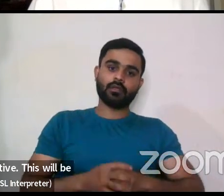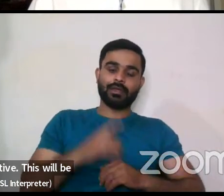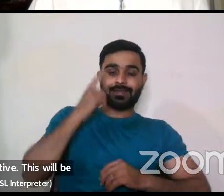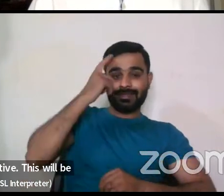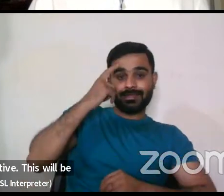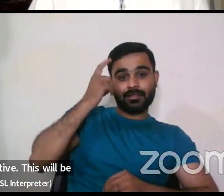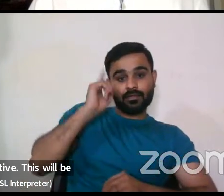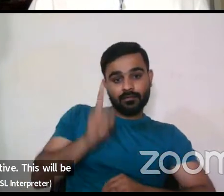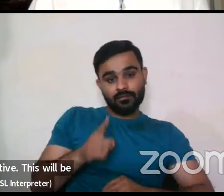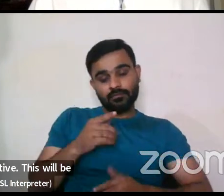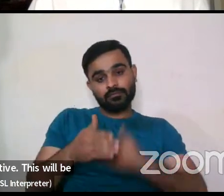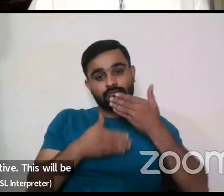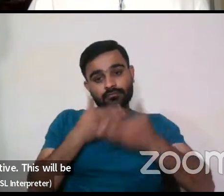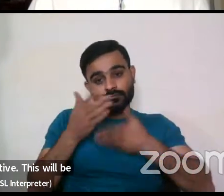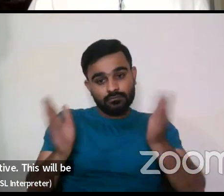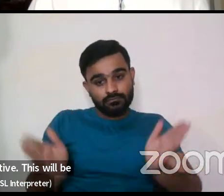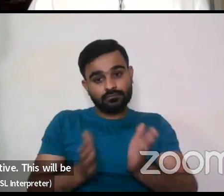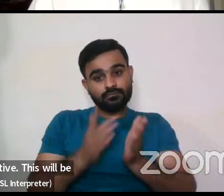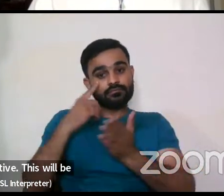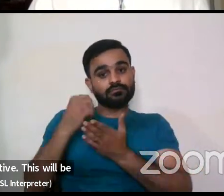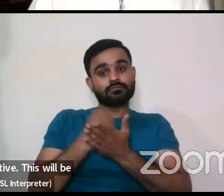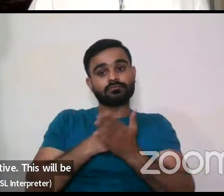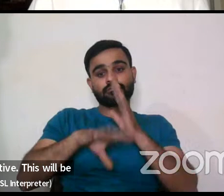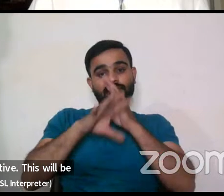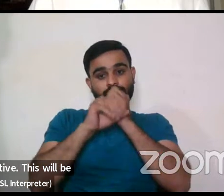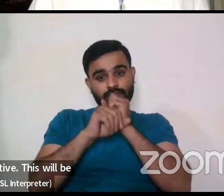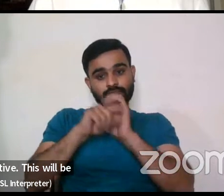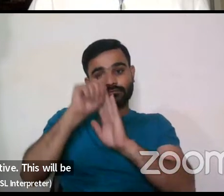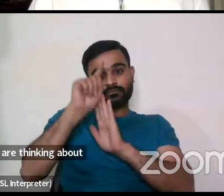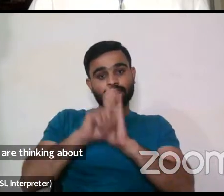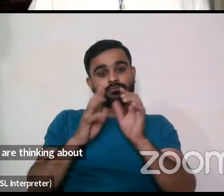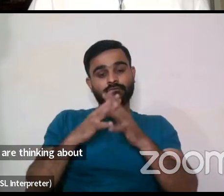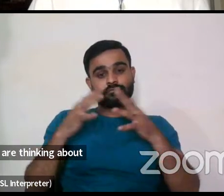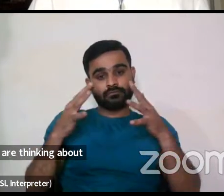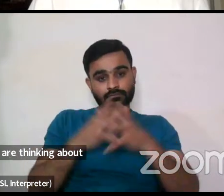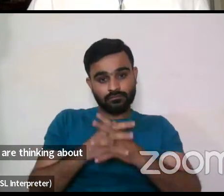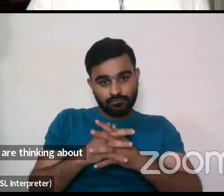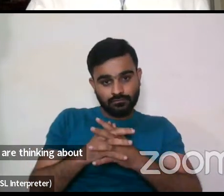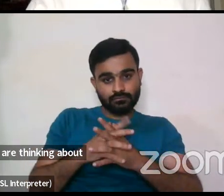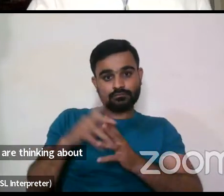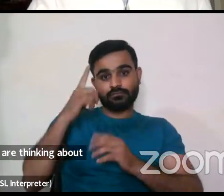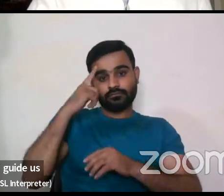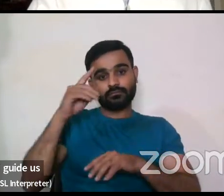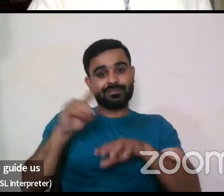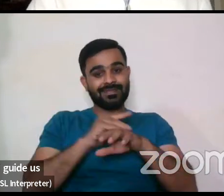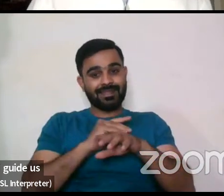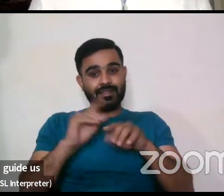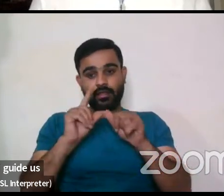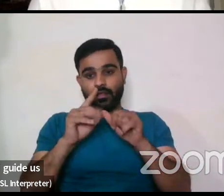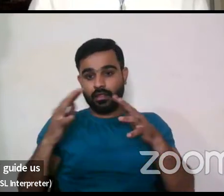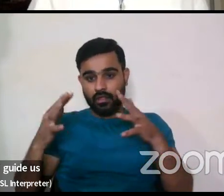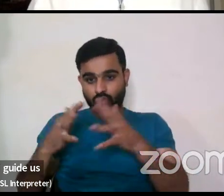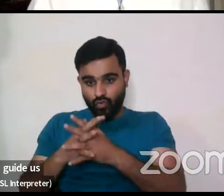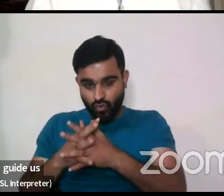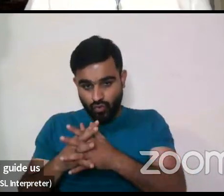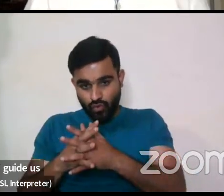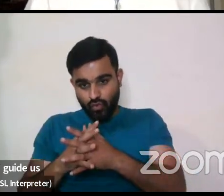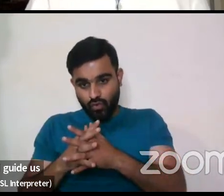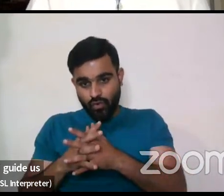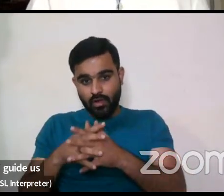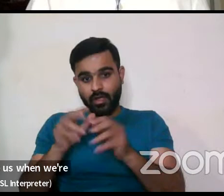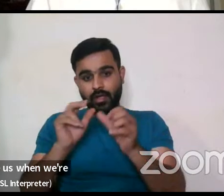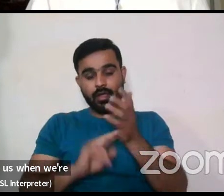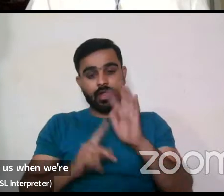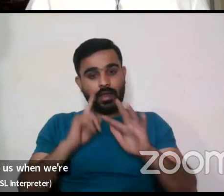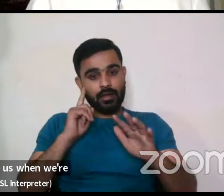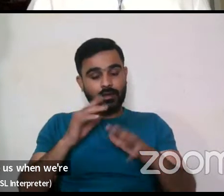that should guide us when we are thinking about privacy laws. It's a thought that should guide us when we're thinking about digital law, digital antitrust. But